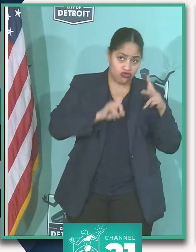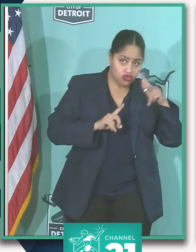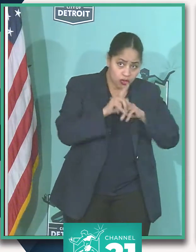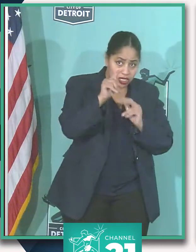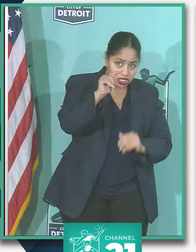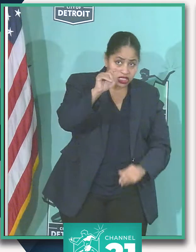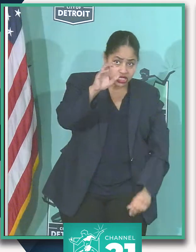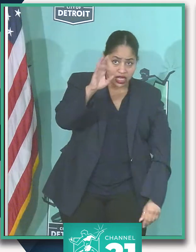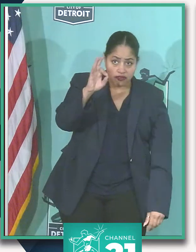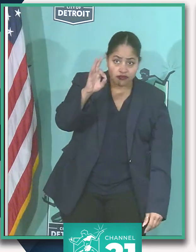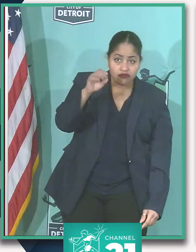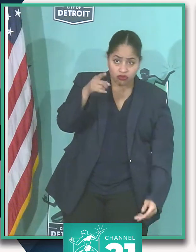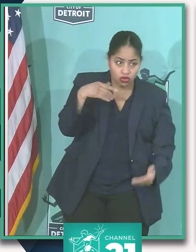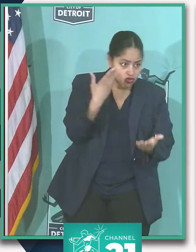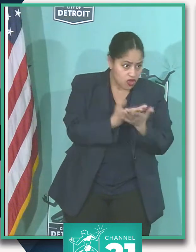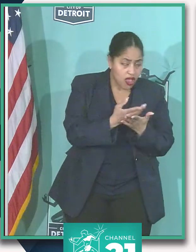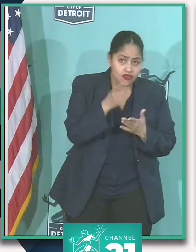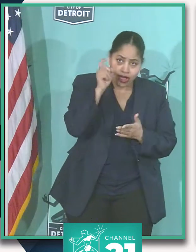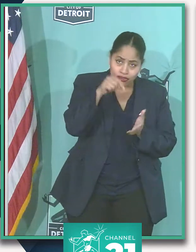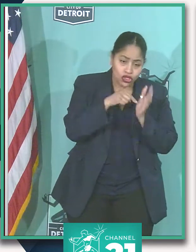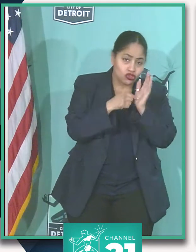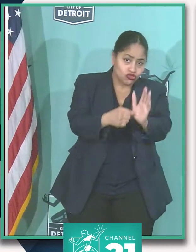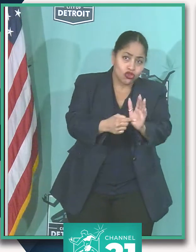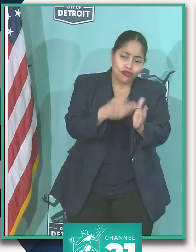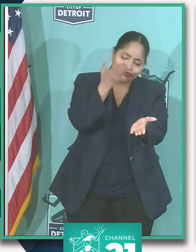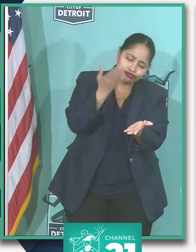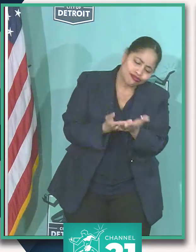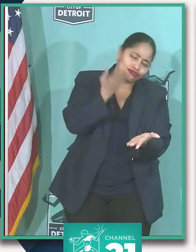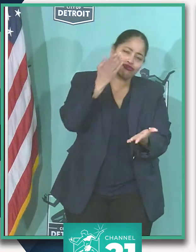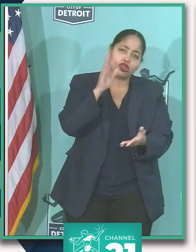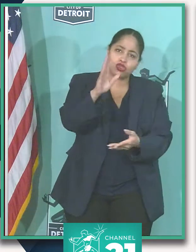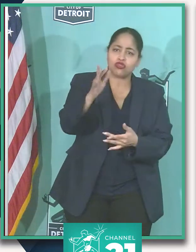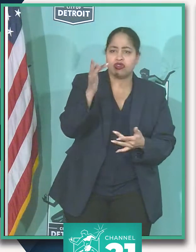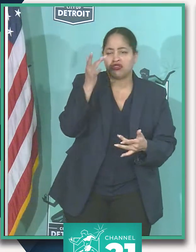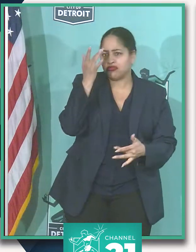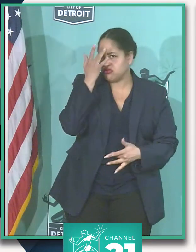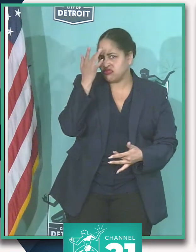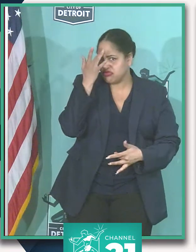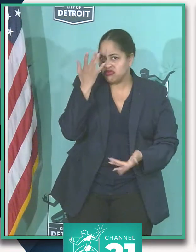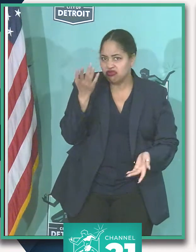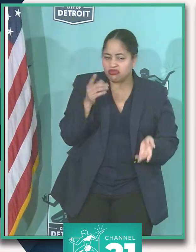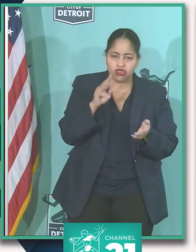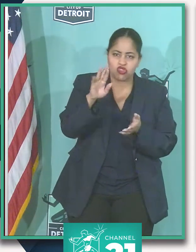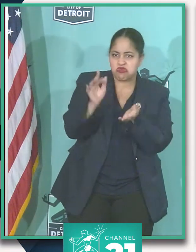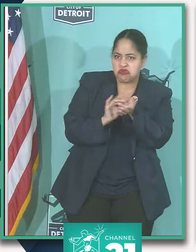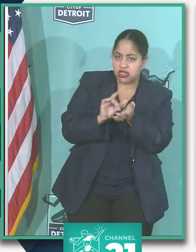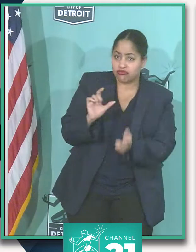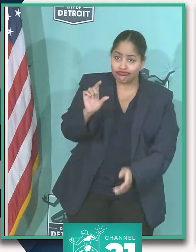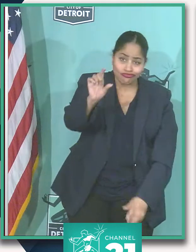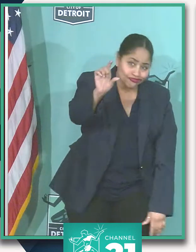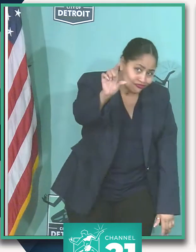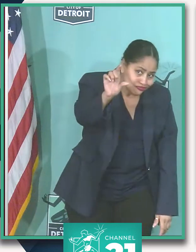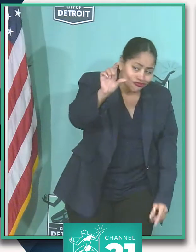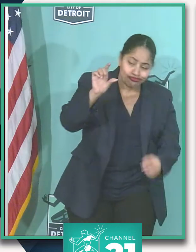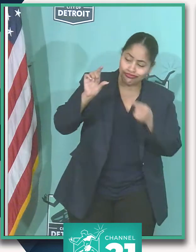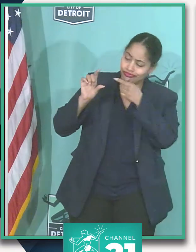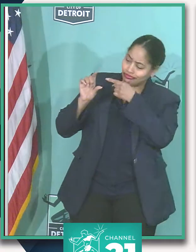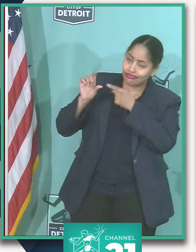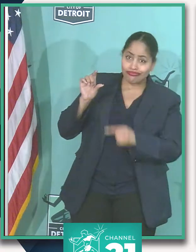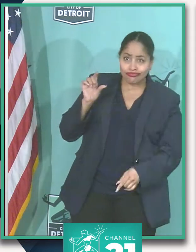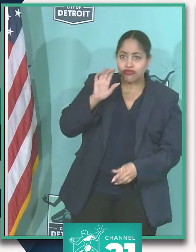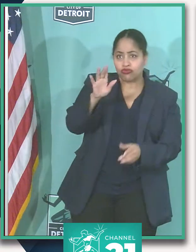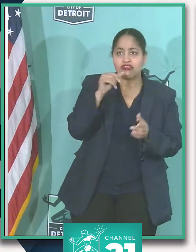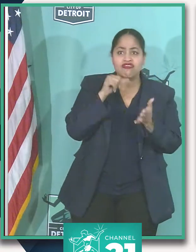TCF, you're going to have to show some evidence of your chronic condition. It can be your prescription pill bottle, it can be a letter from